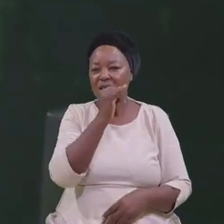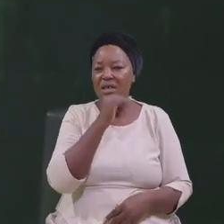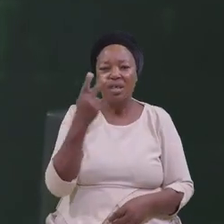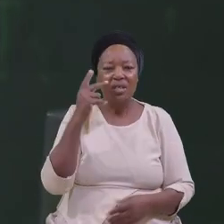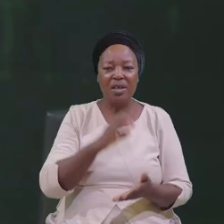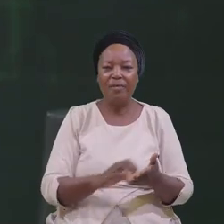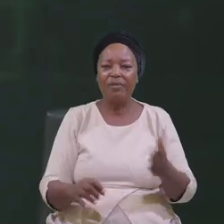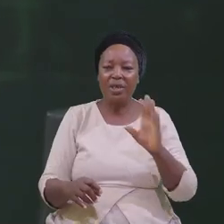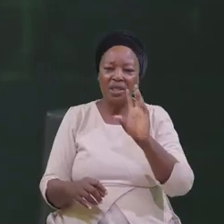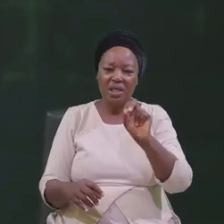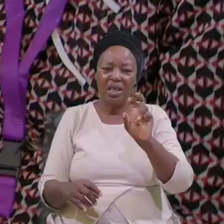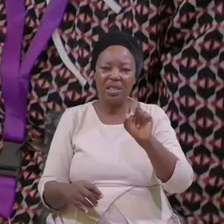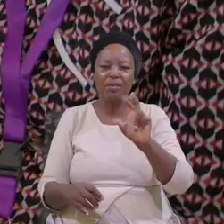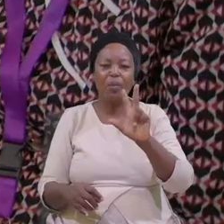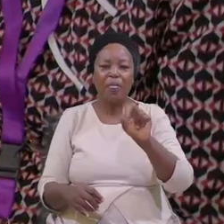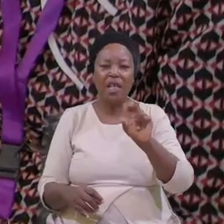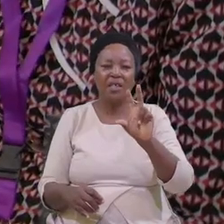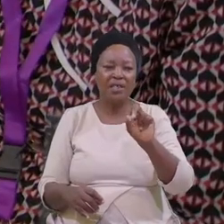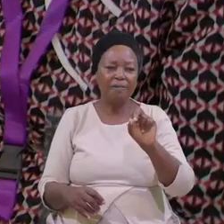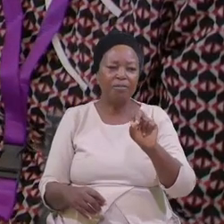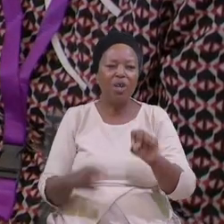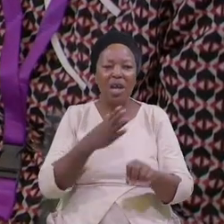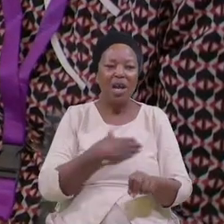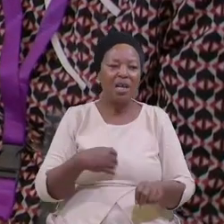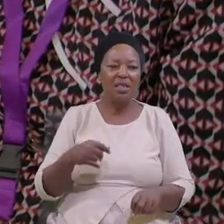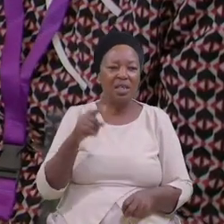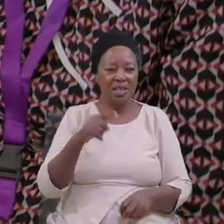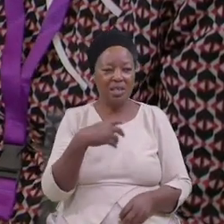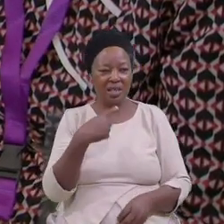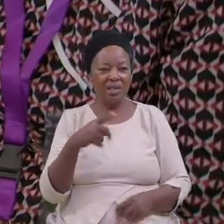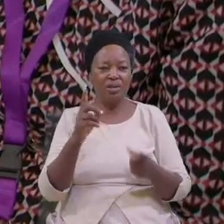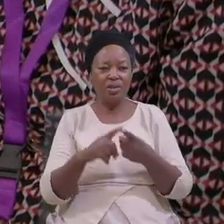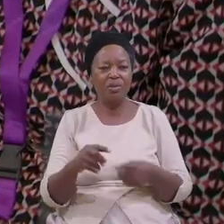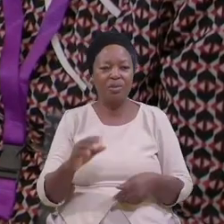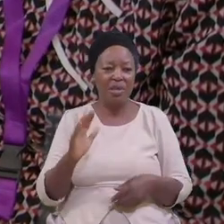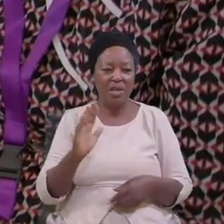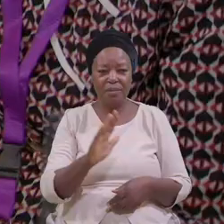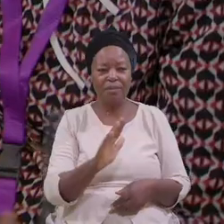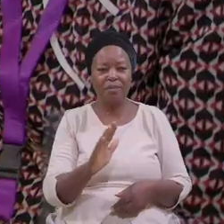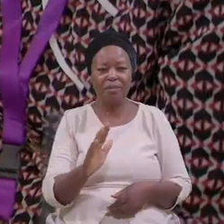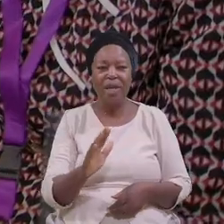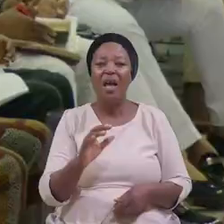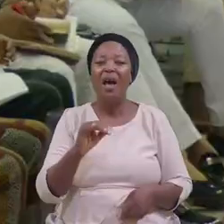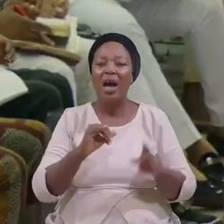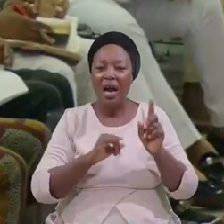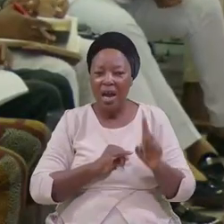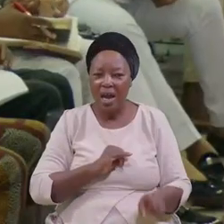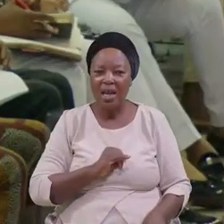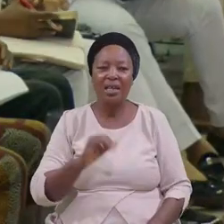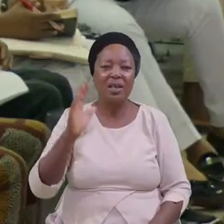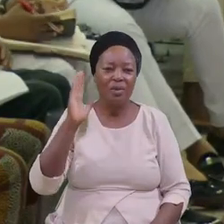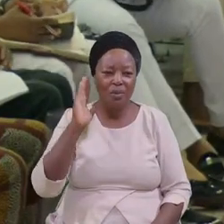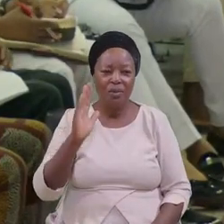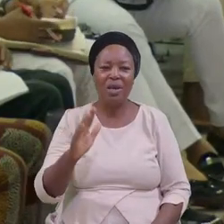verse 30. In verse 30, and he said unto him, I